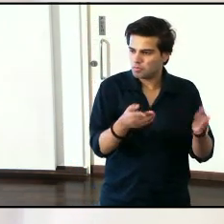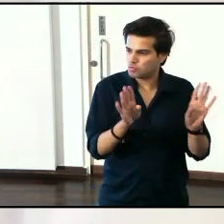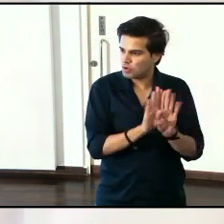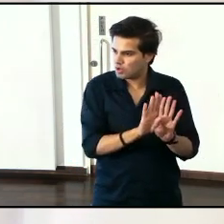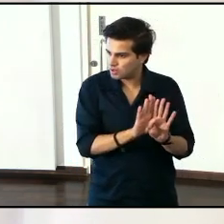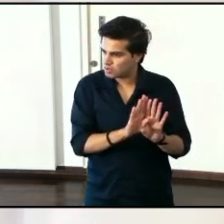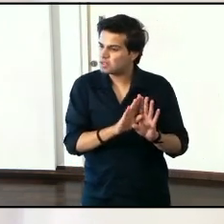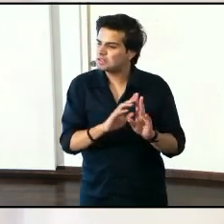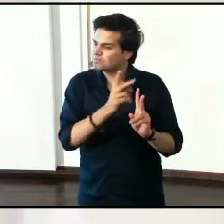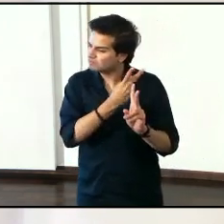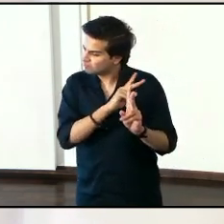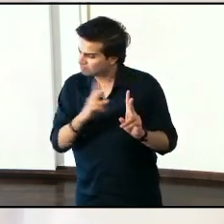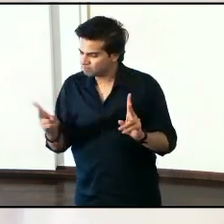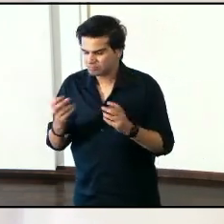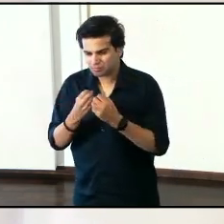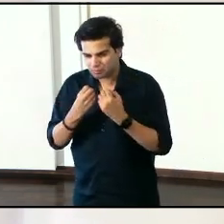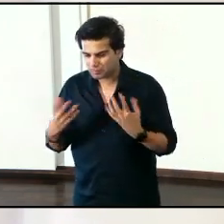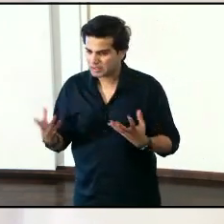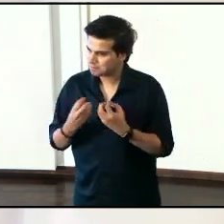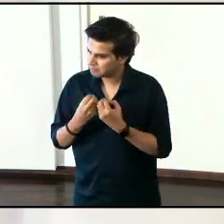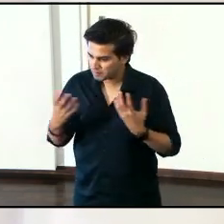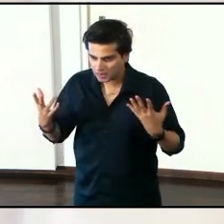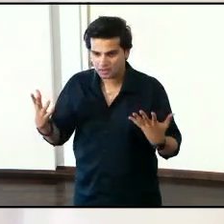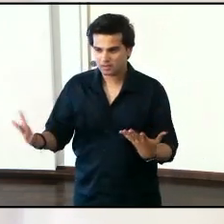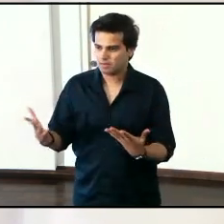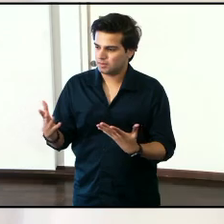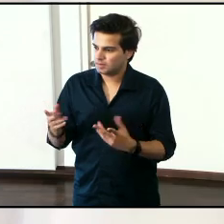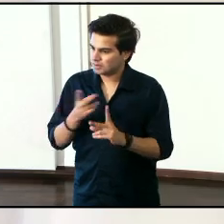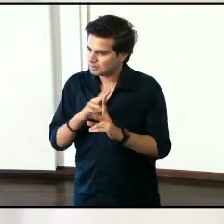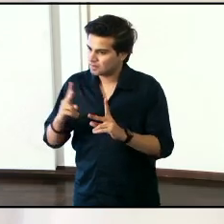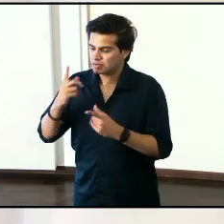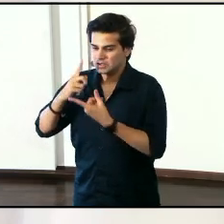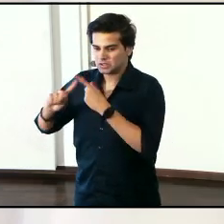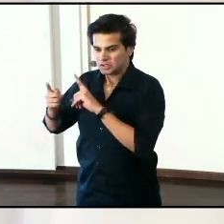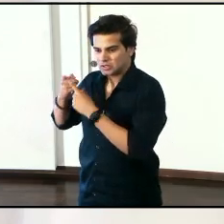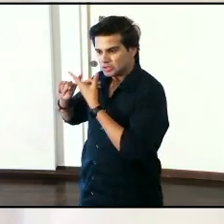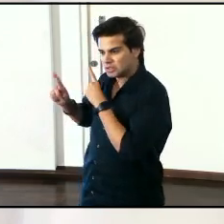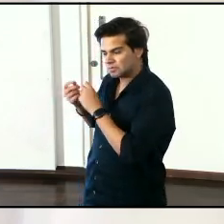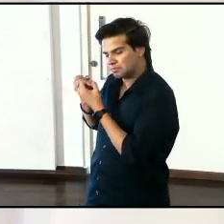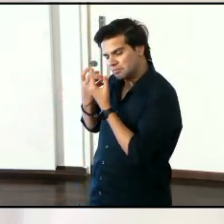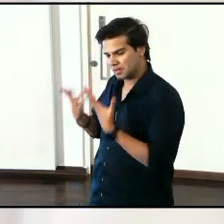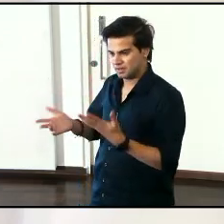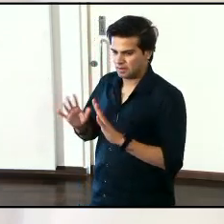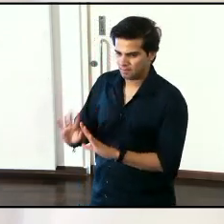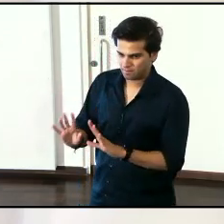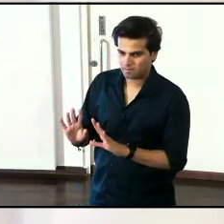are many, many condensed histories here, and I think it's